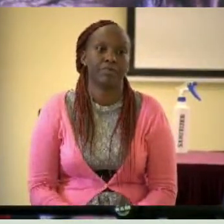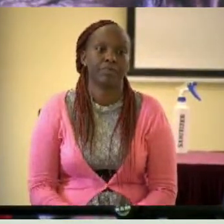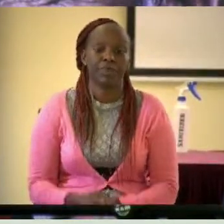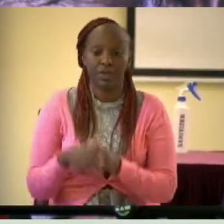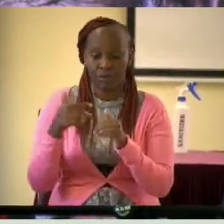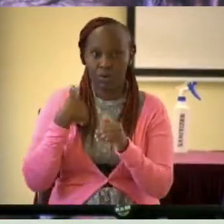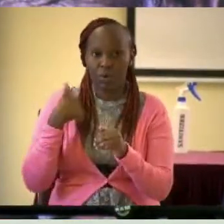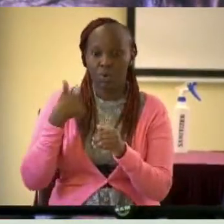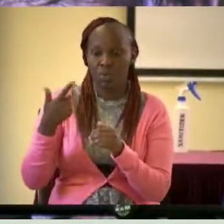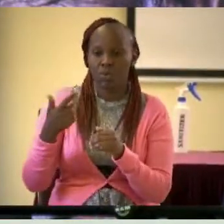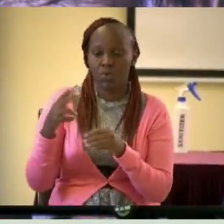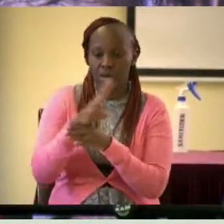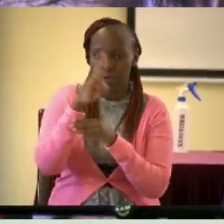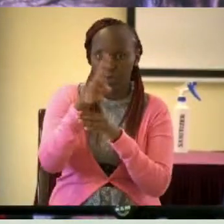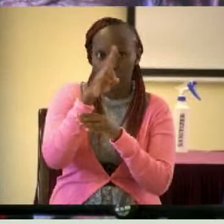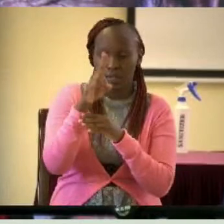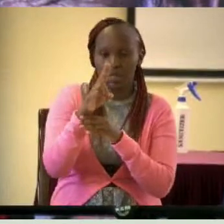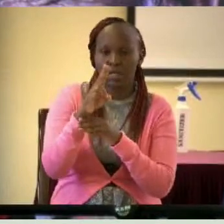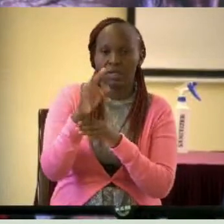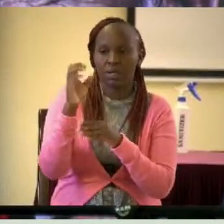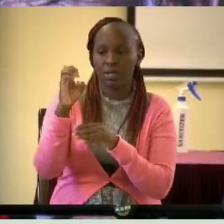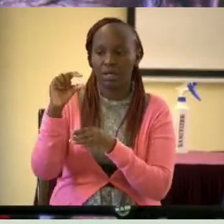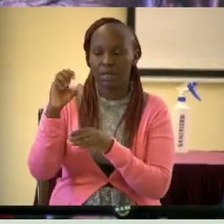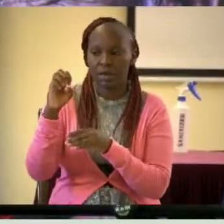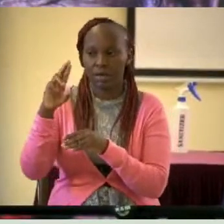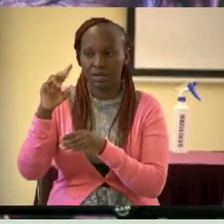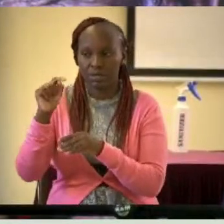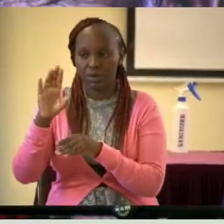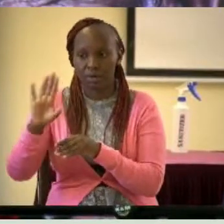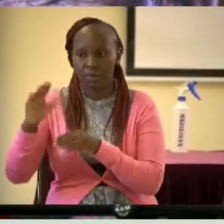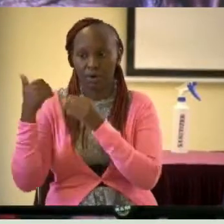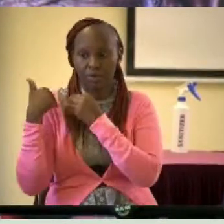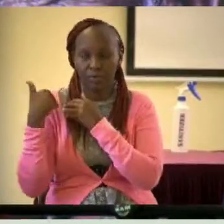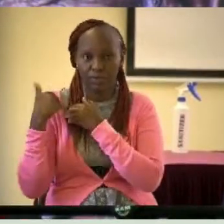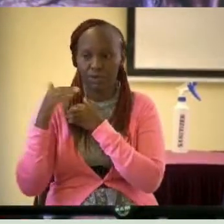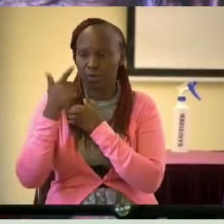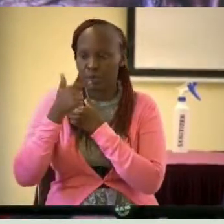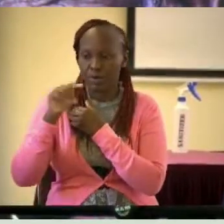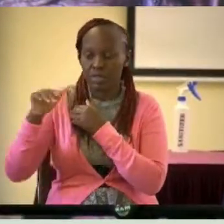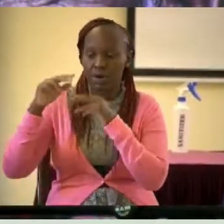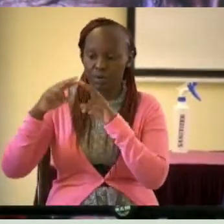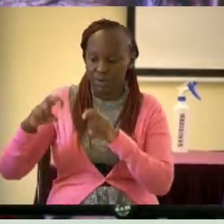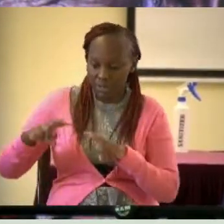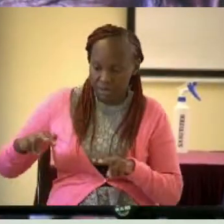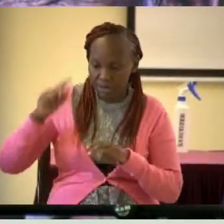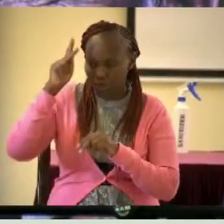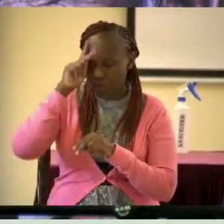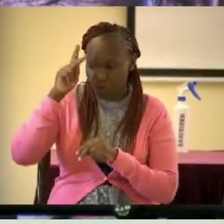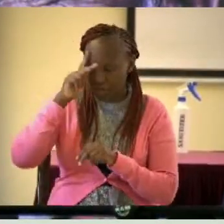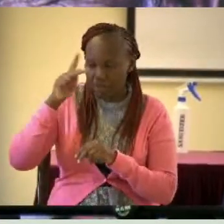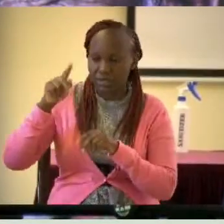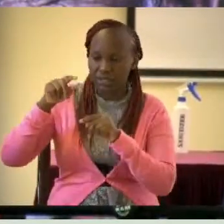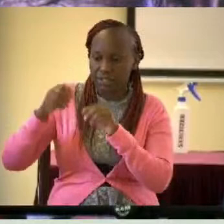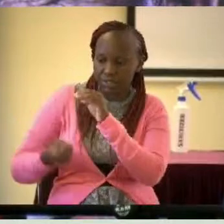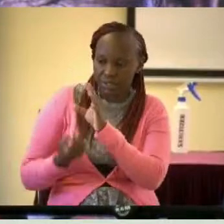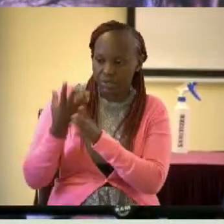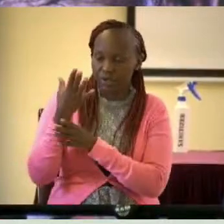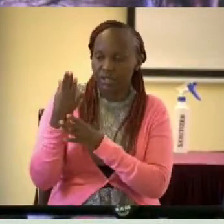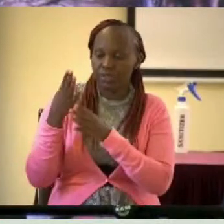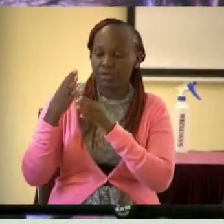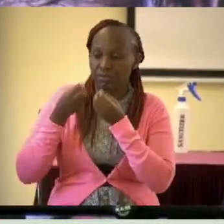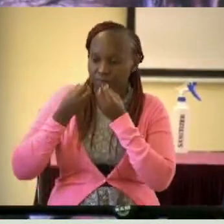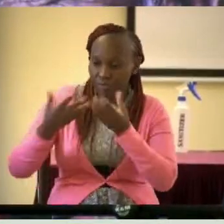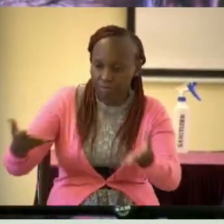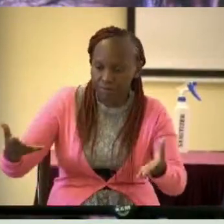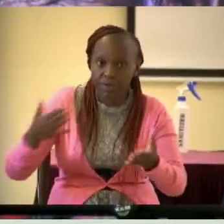Leveraging on the mandate of Egerton, which is research, knowledge generation, and dissemination, we saw the need